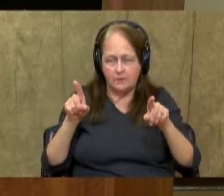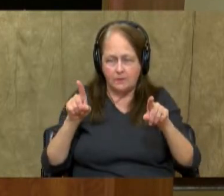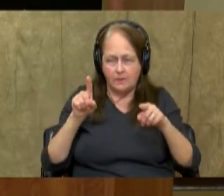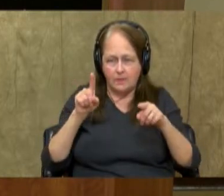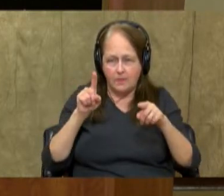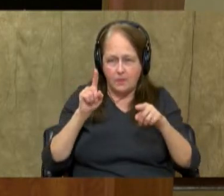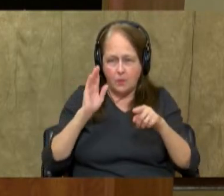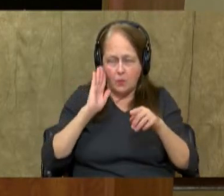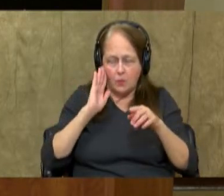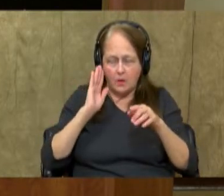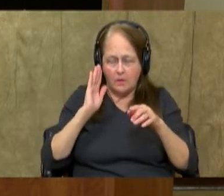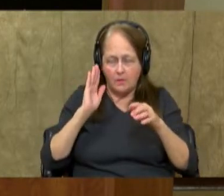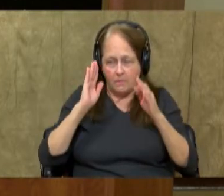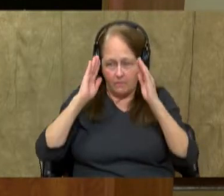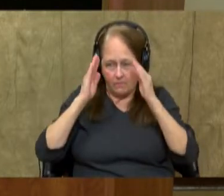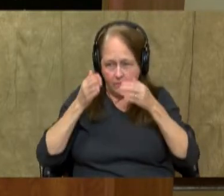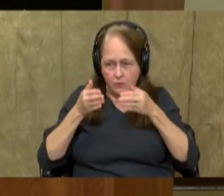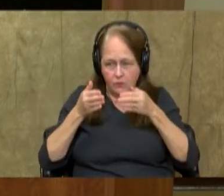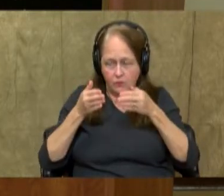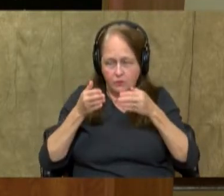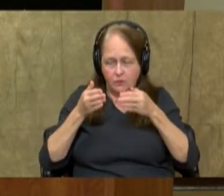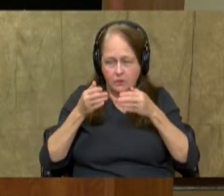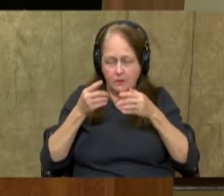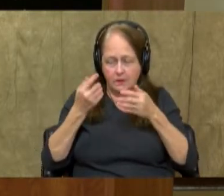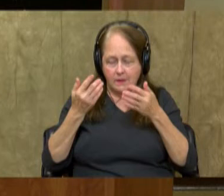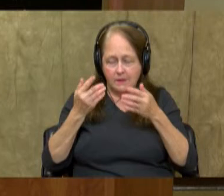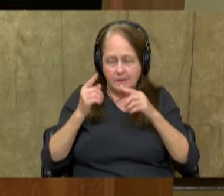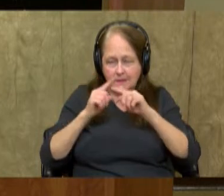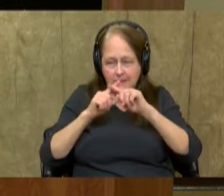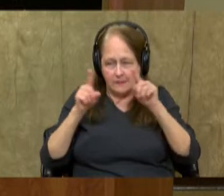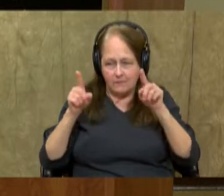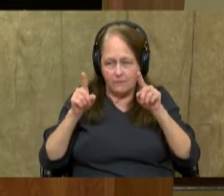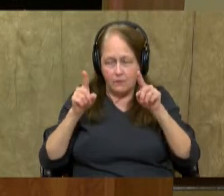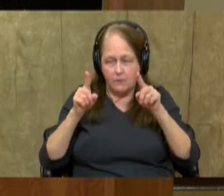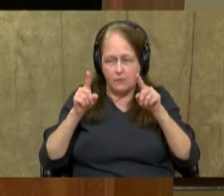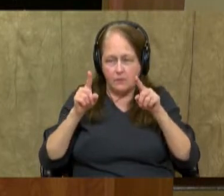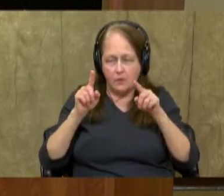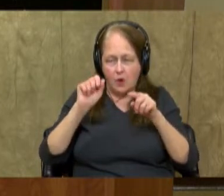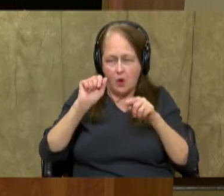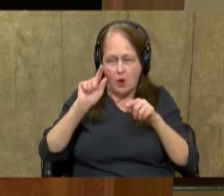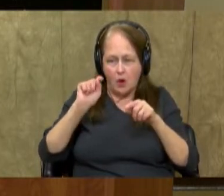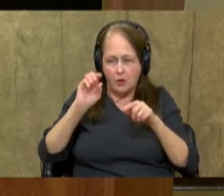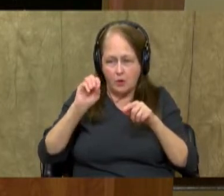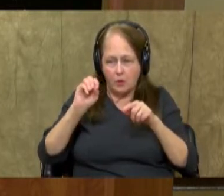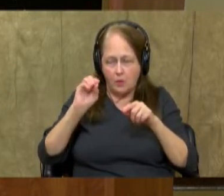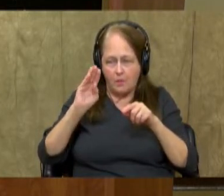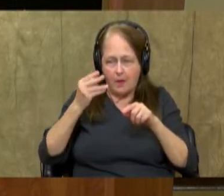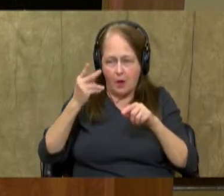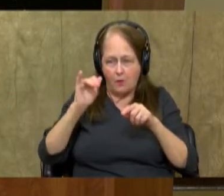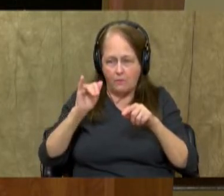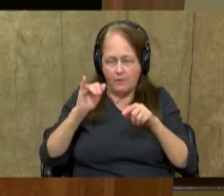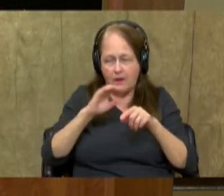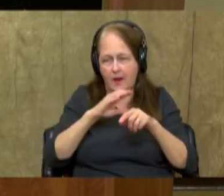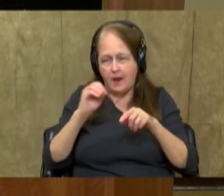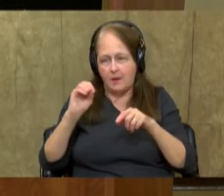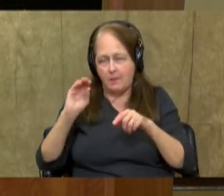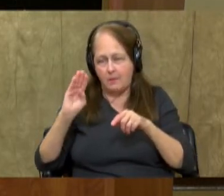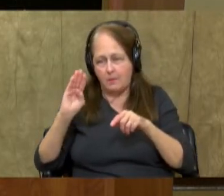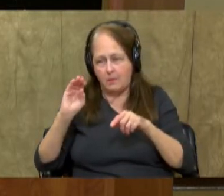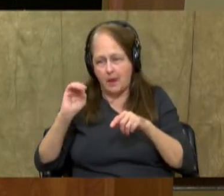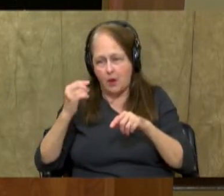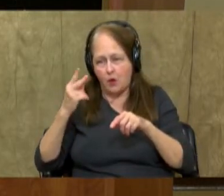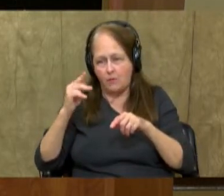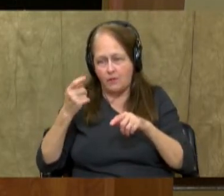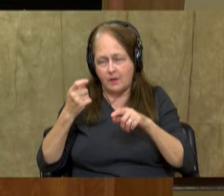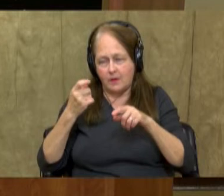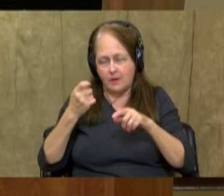Well, we're mainly contrasting the difference between an autobiography and a biography. So what is similar to